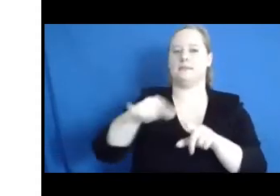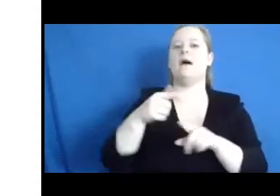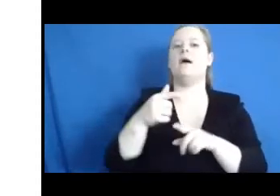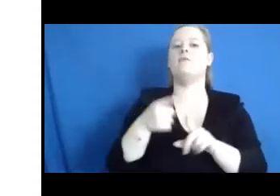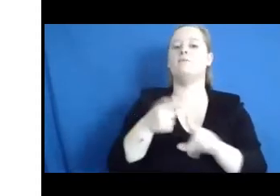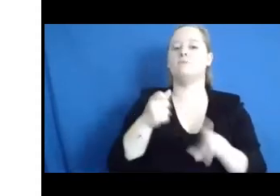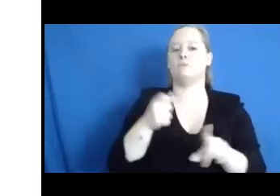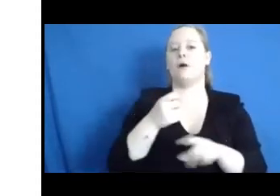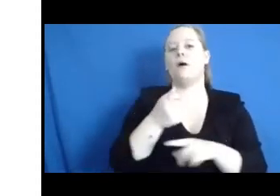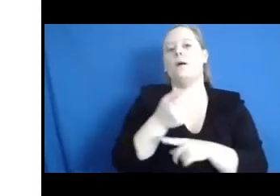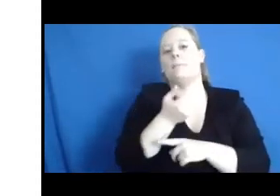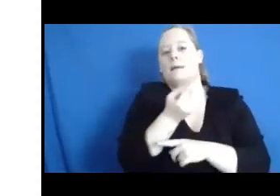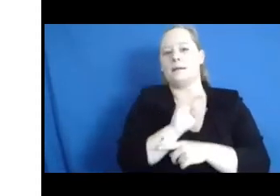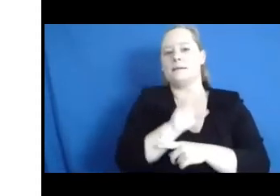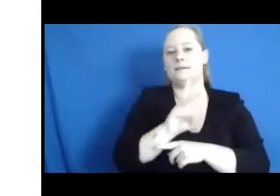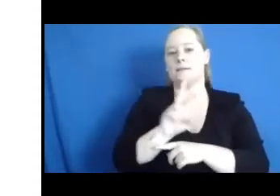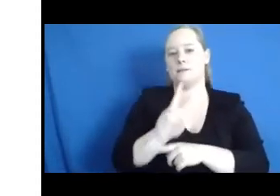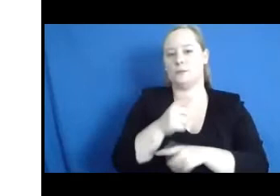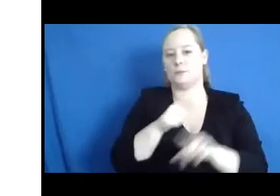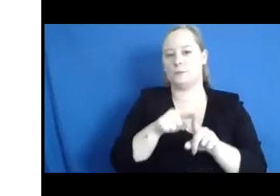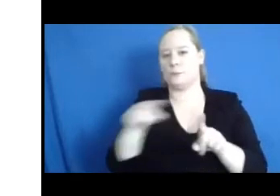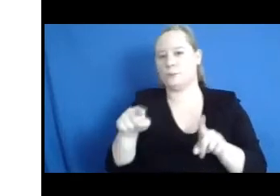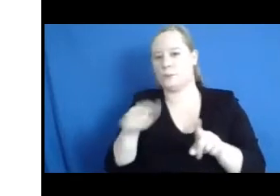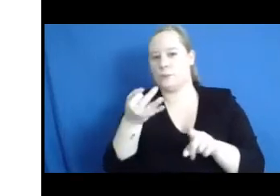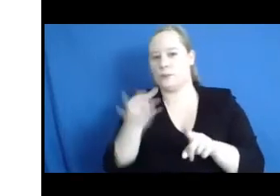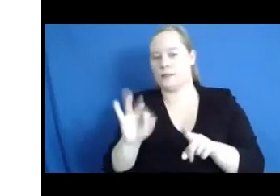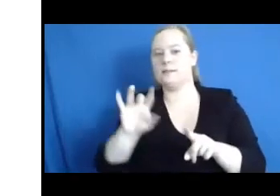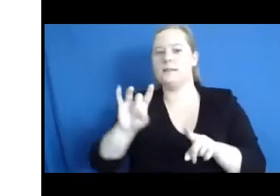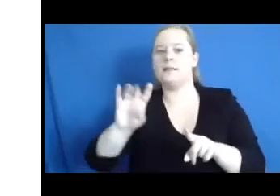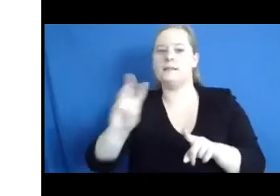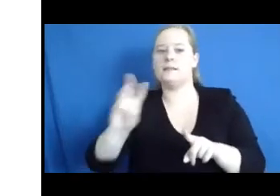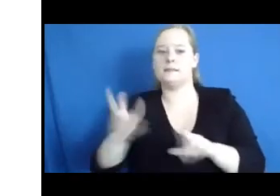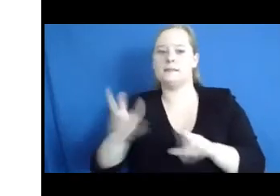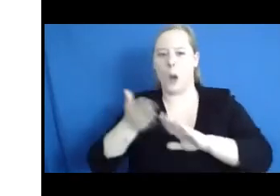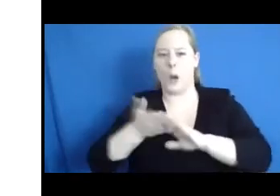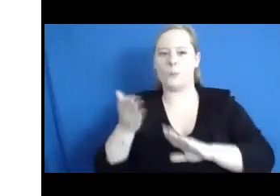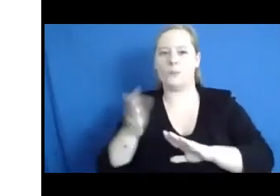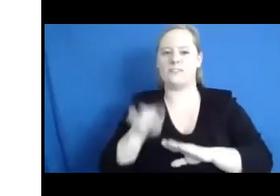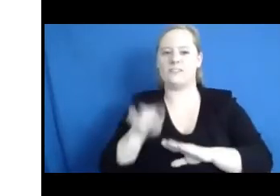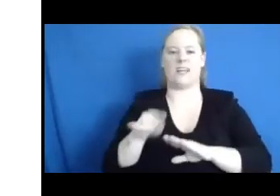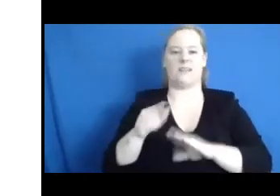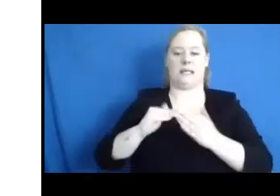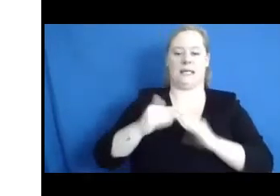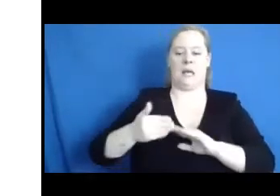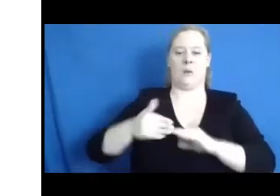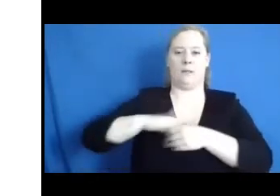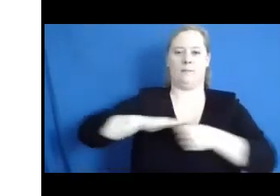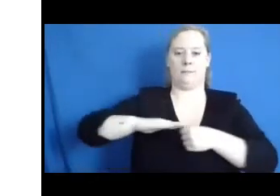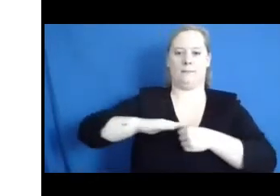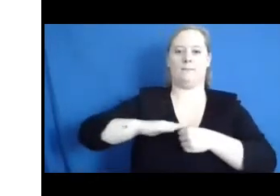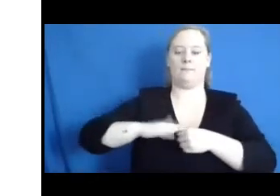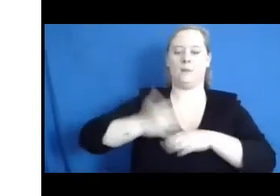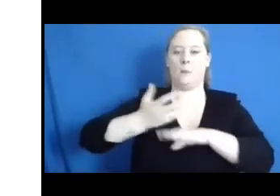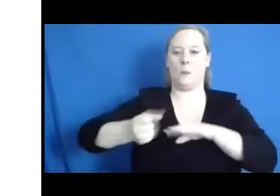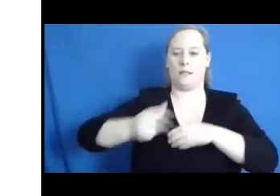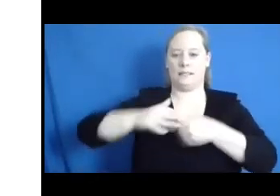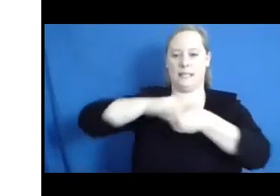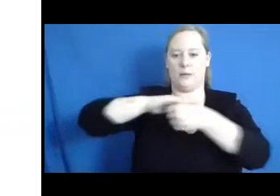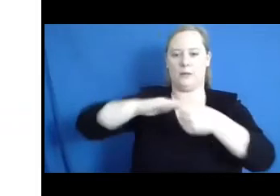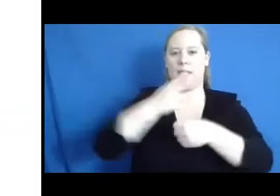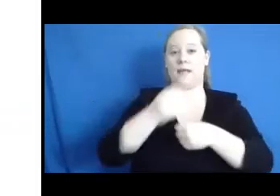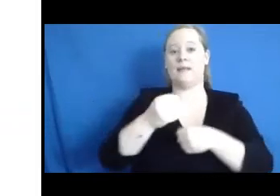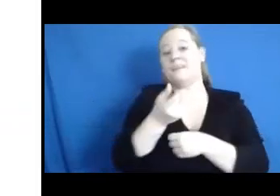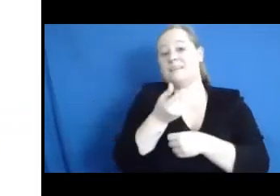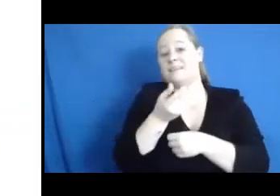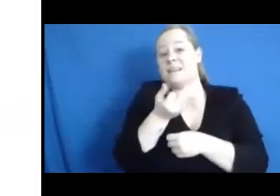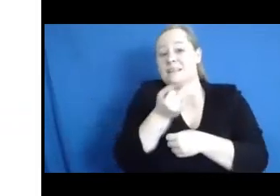to 1986, where it was operated as a county landfill in that time. In 1985, there were